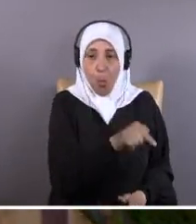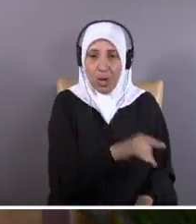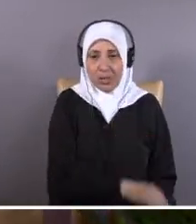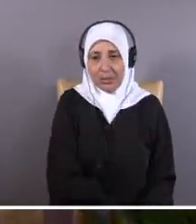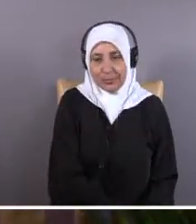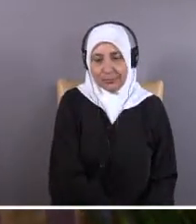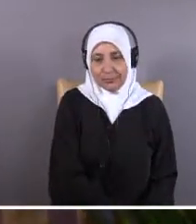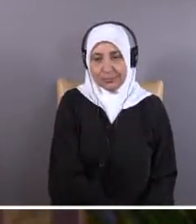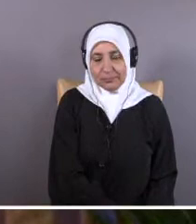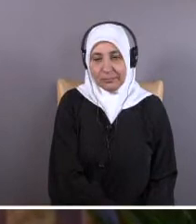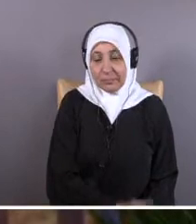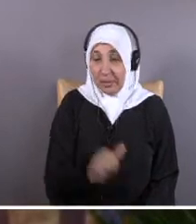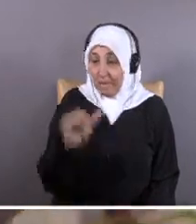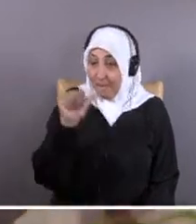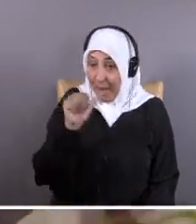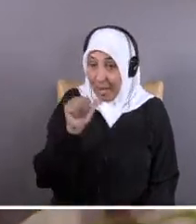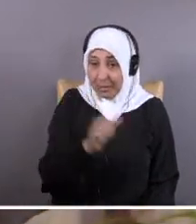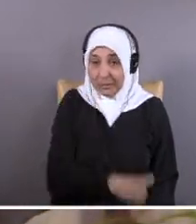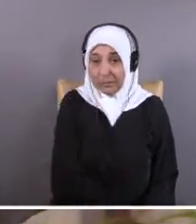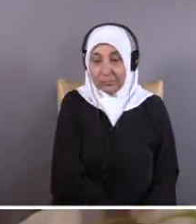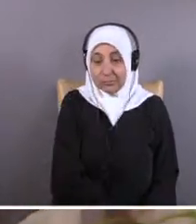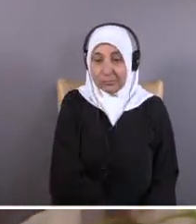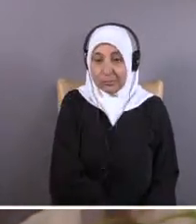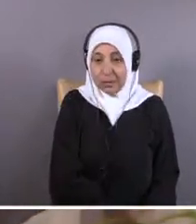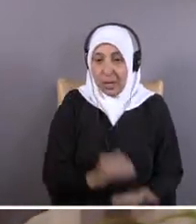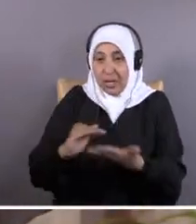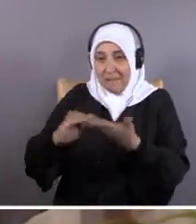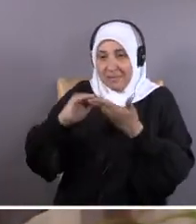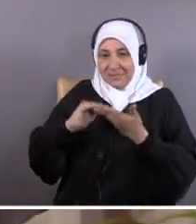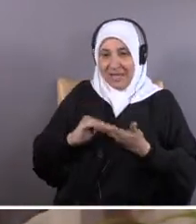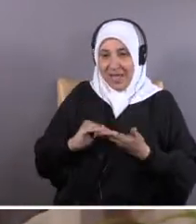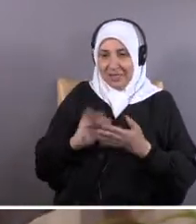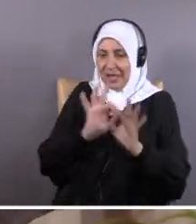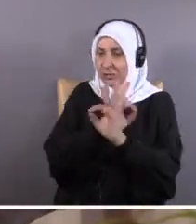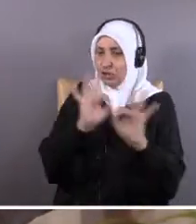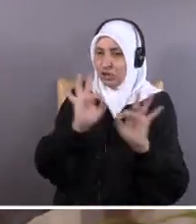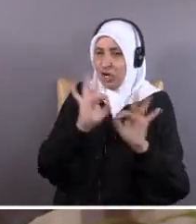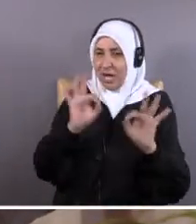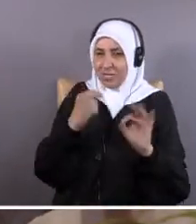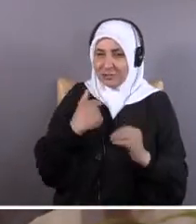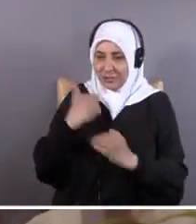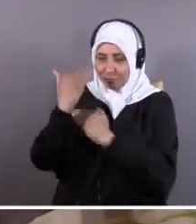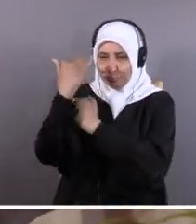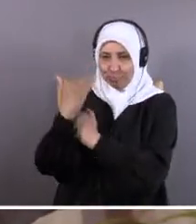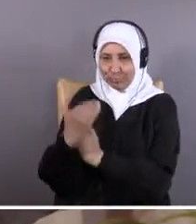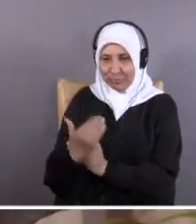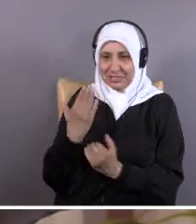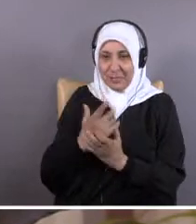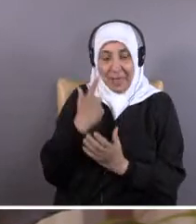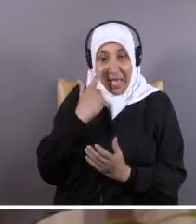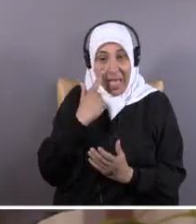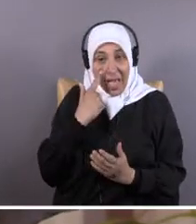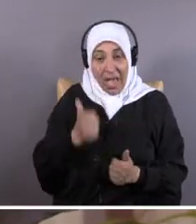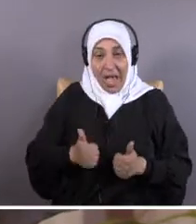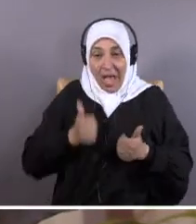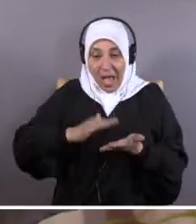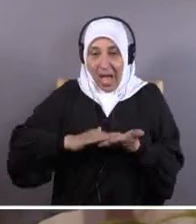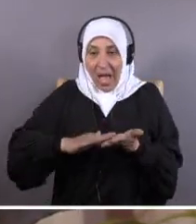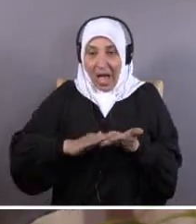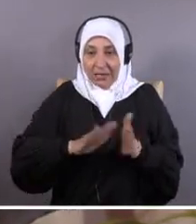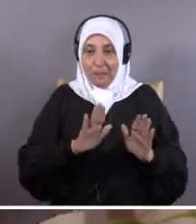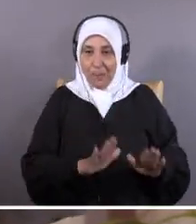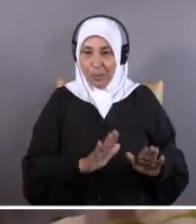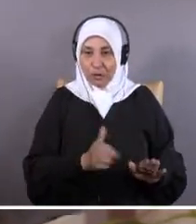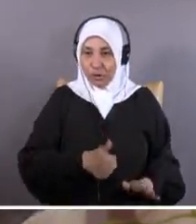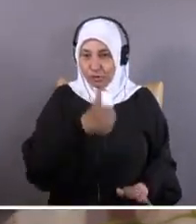Water provides everything that we need to survive on Mother Earth.